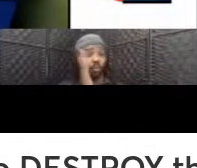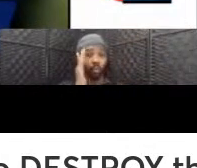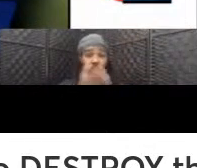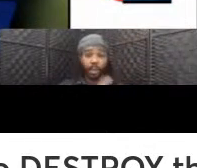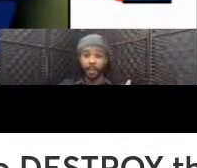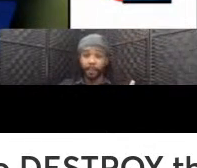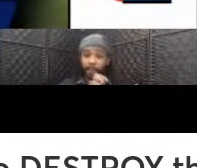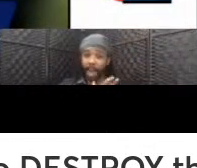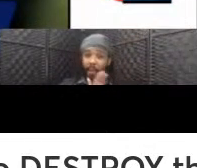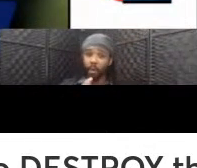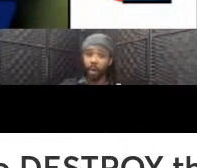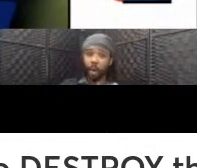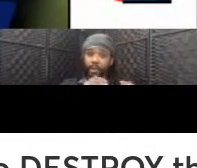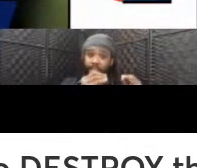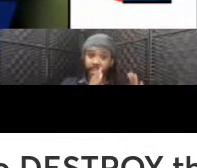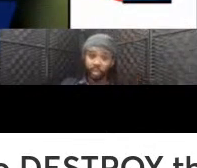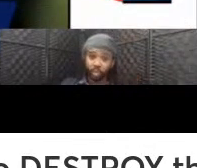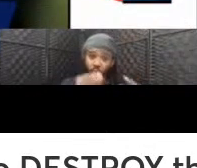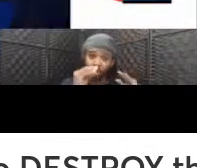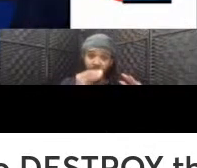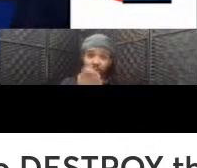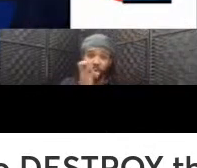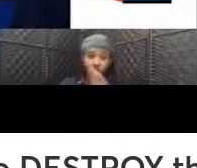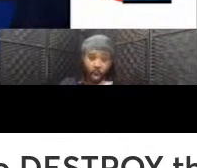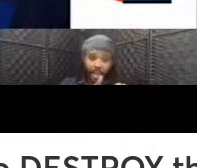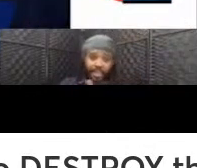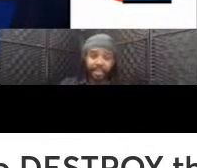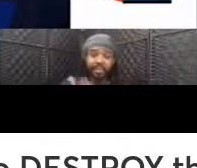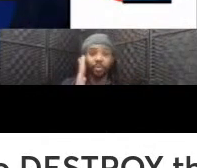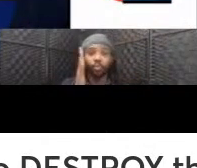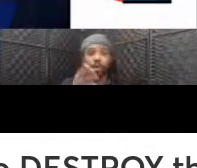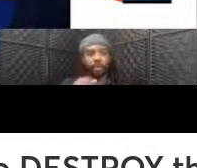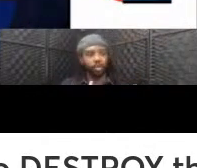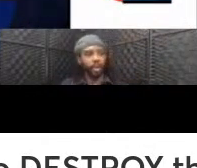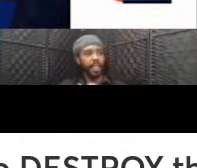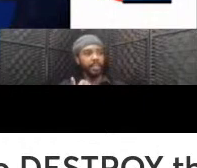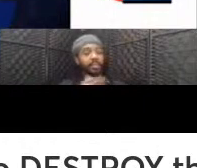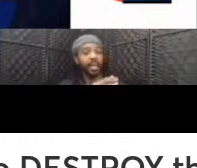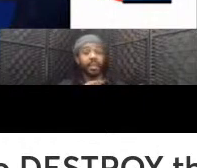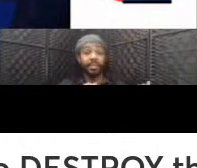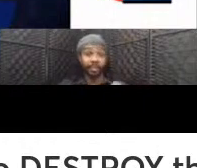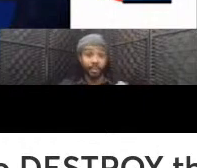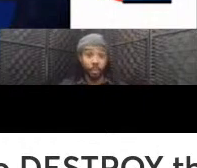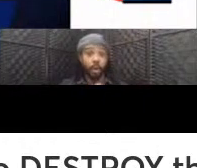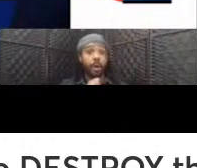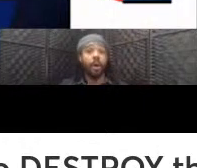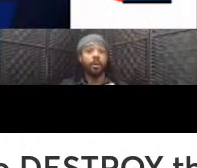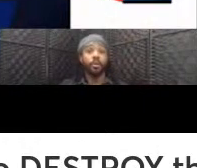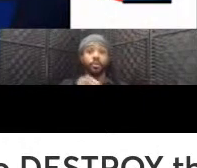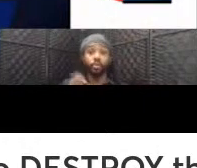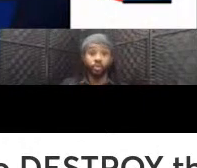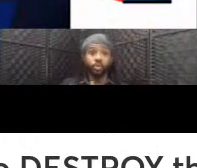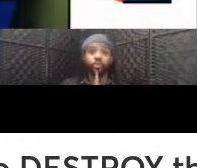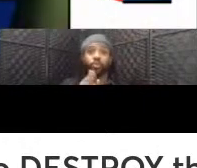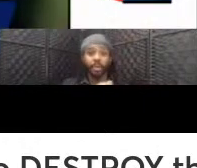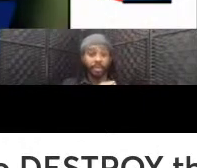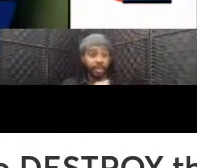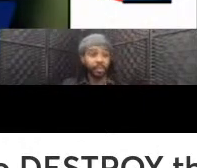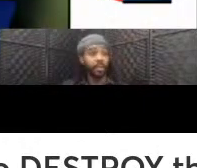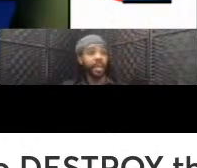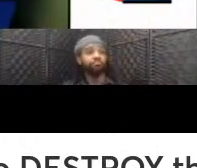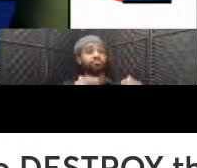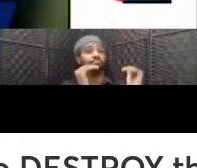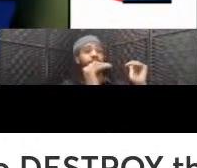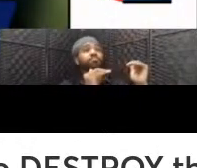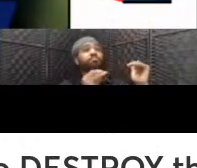our teachers to teach hard things? Will we challenge and support our students to reach a high bar? I love